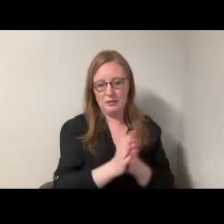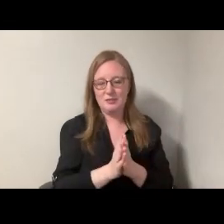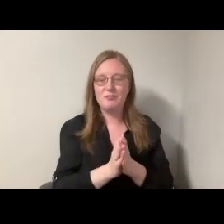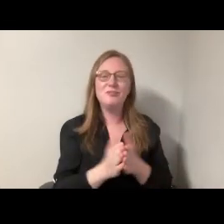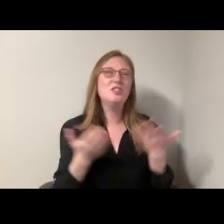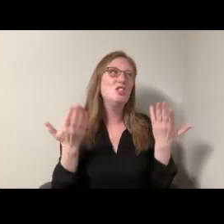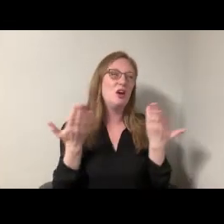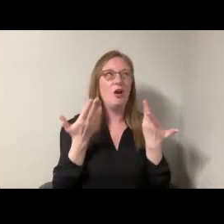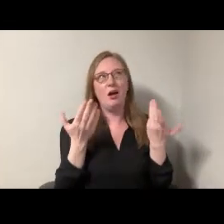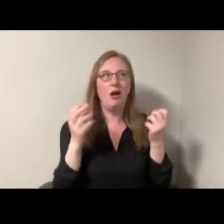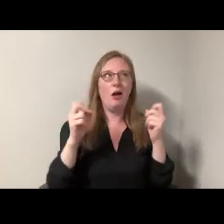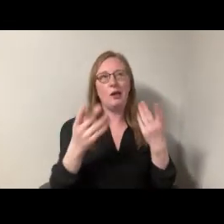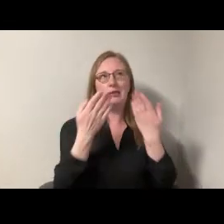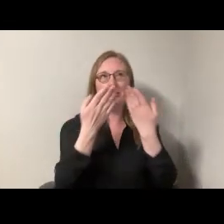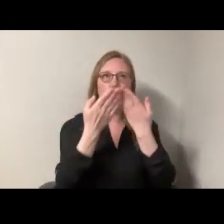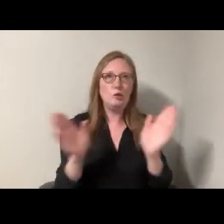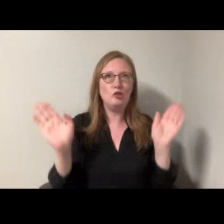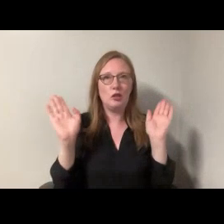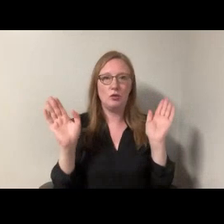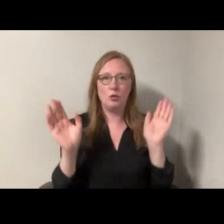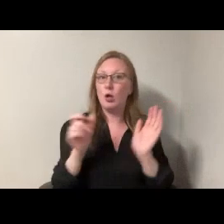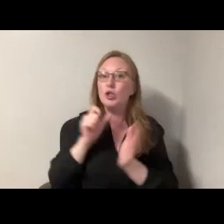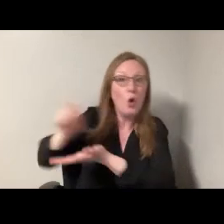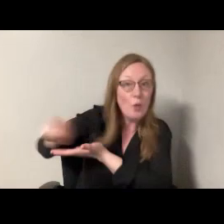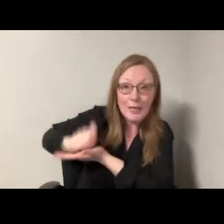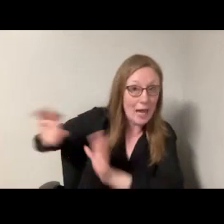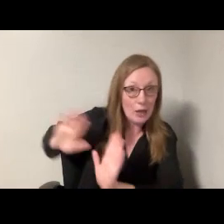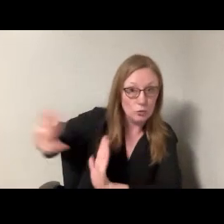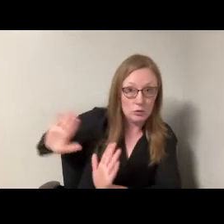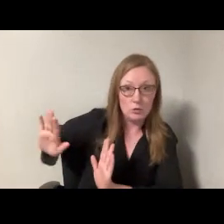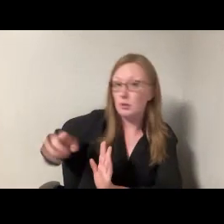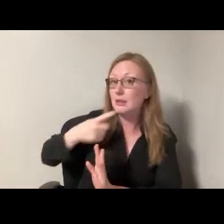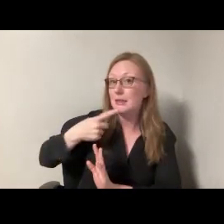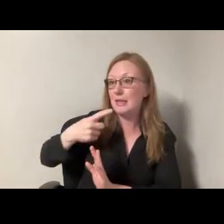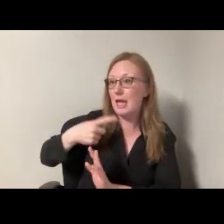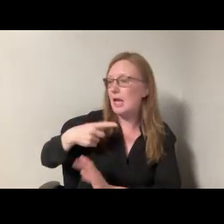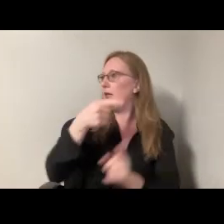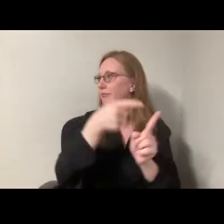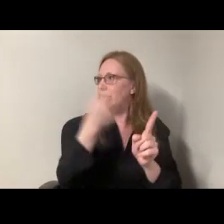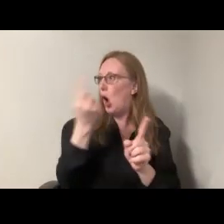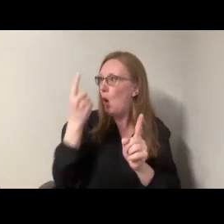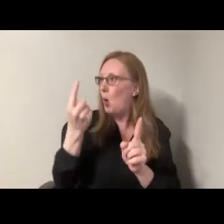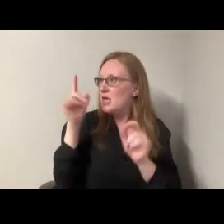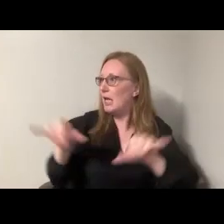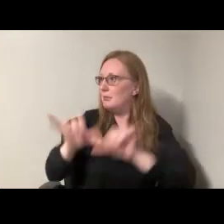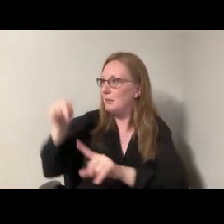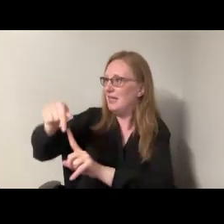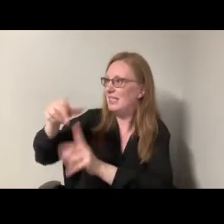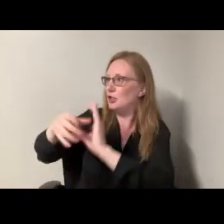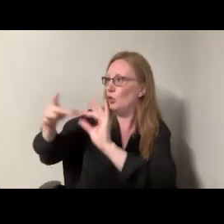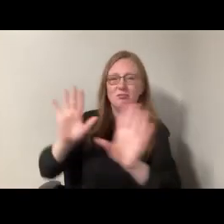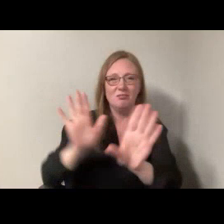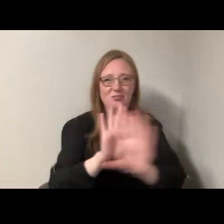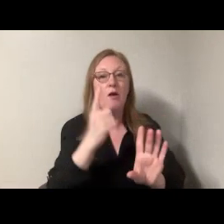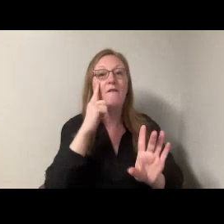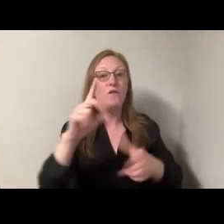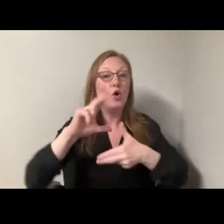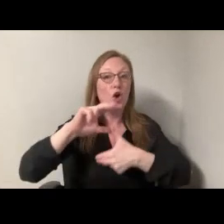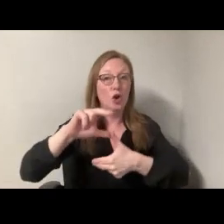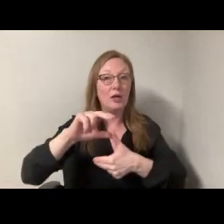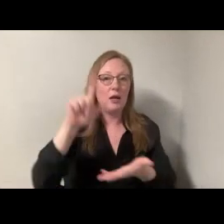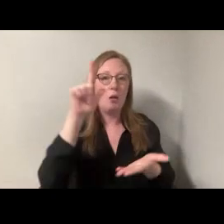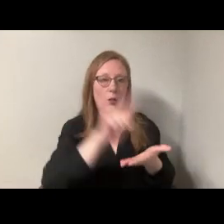general, don't write this down and say this is the way it's always going to work. But for a hurricane in the low